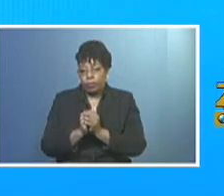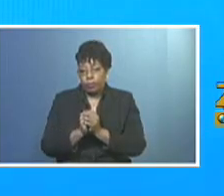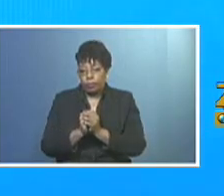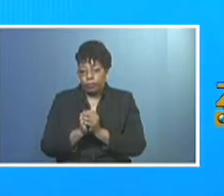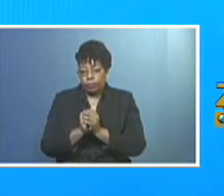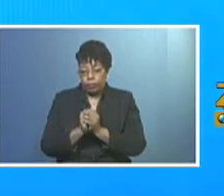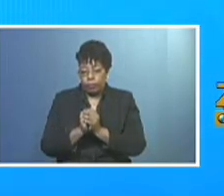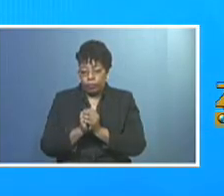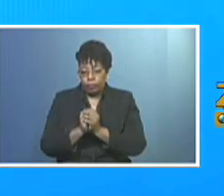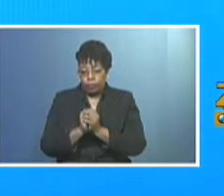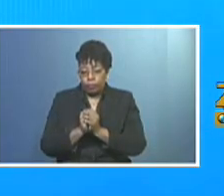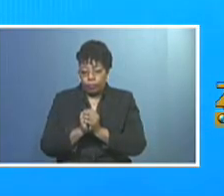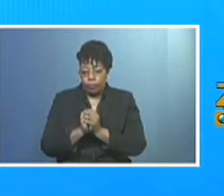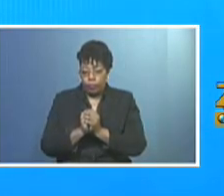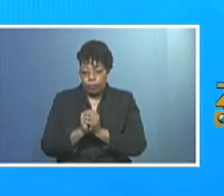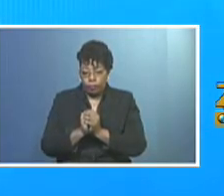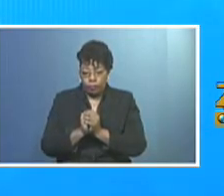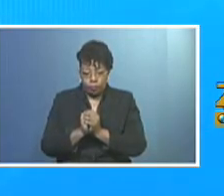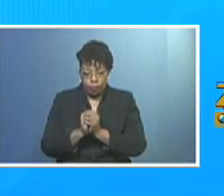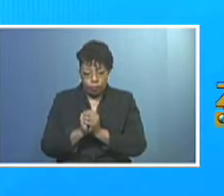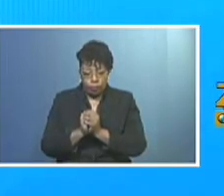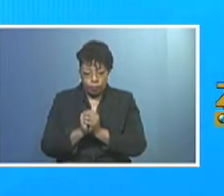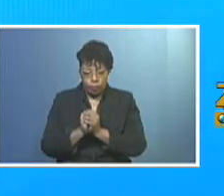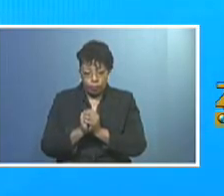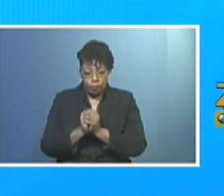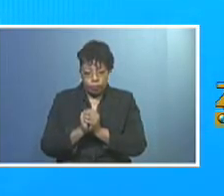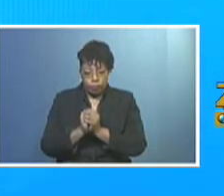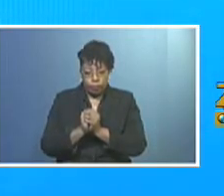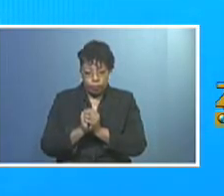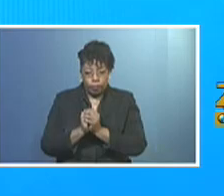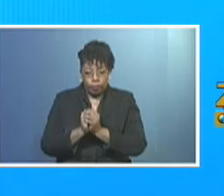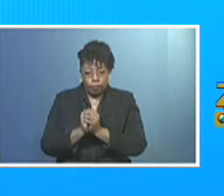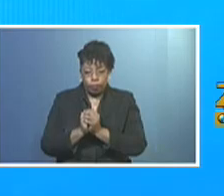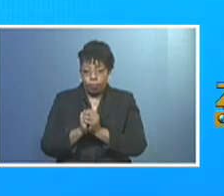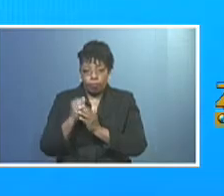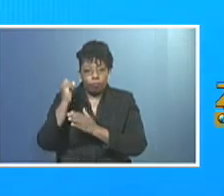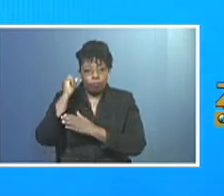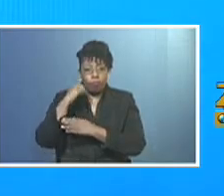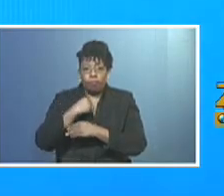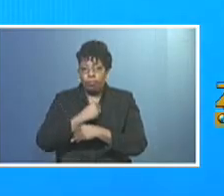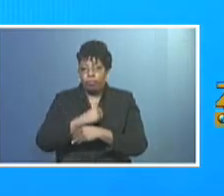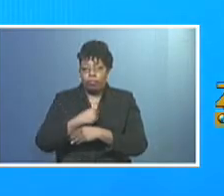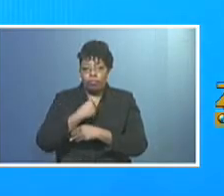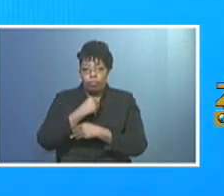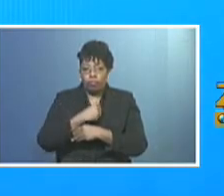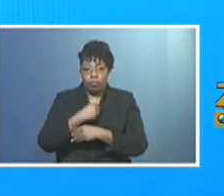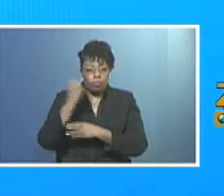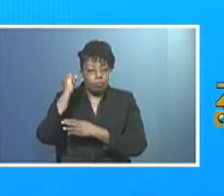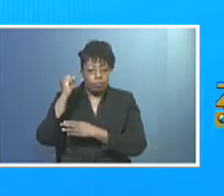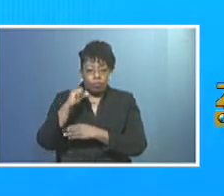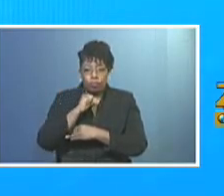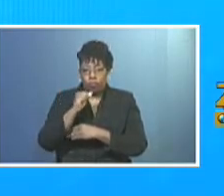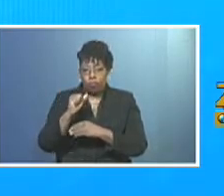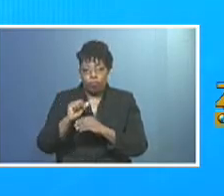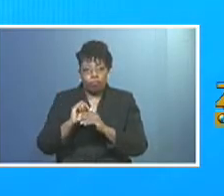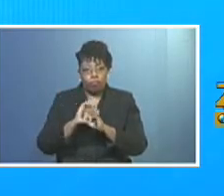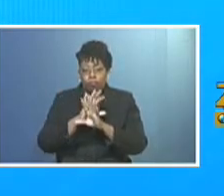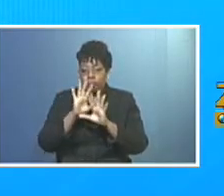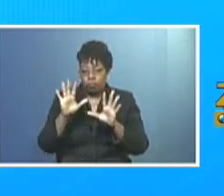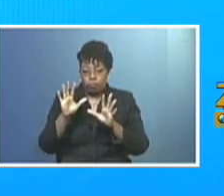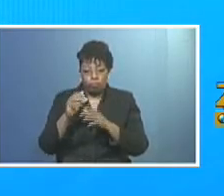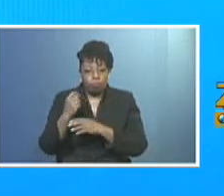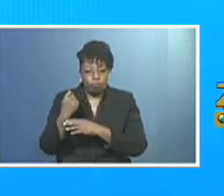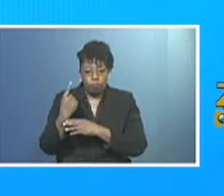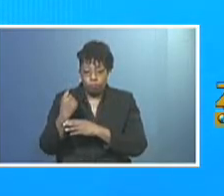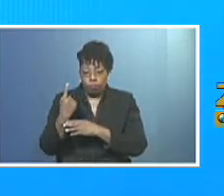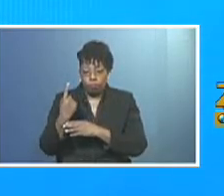be the form in which we exchange payments in the future. So it's, I guess, a training